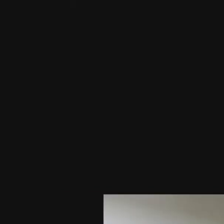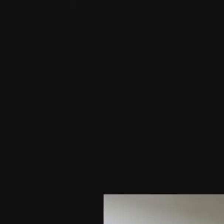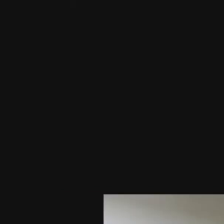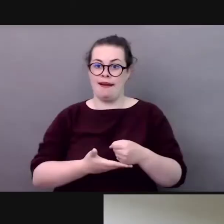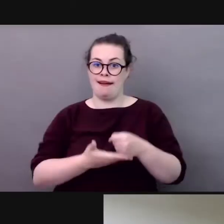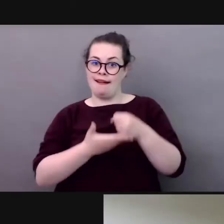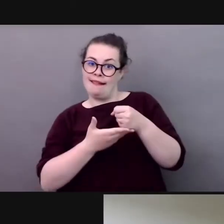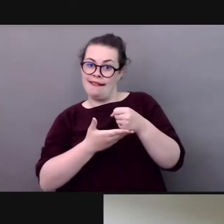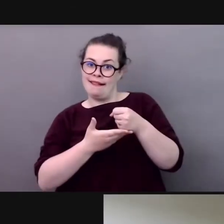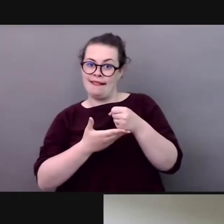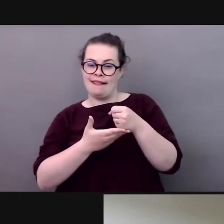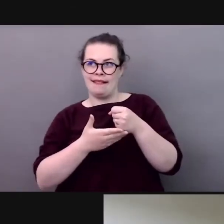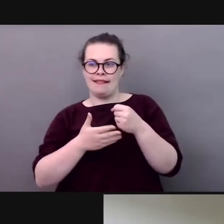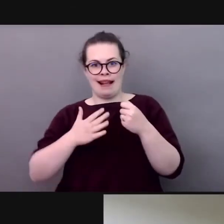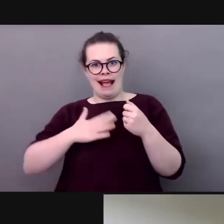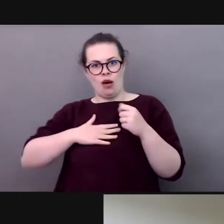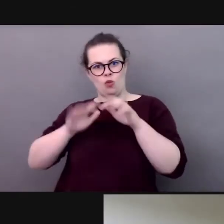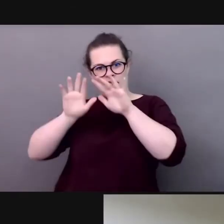about